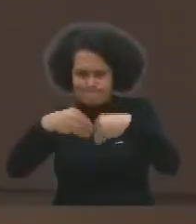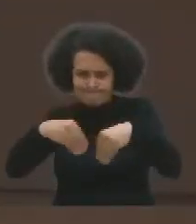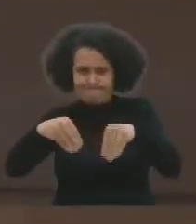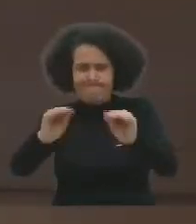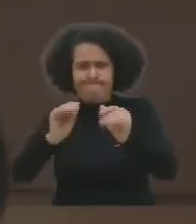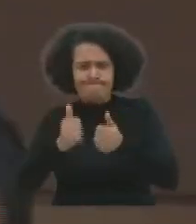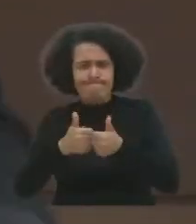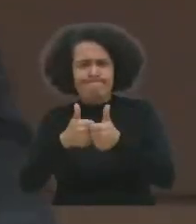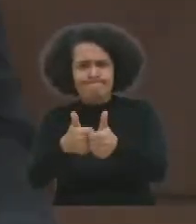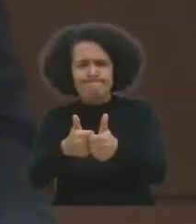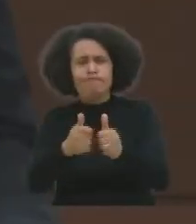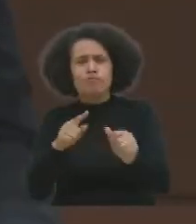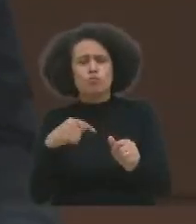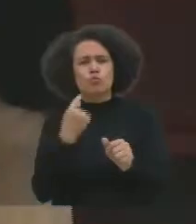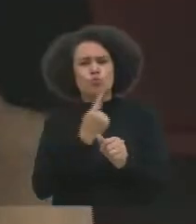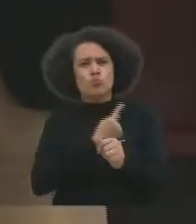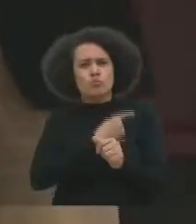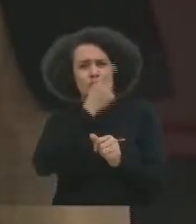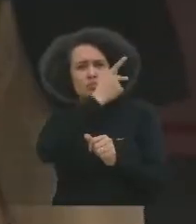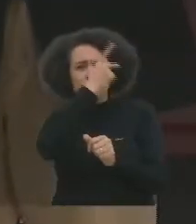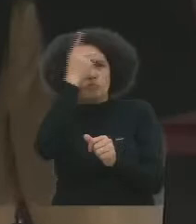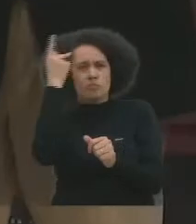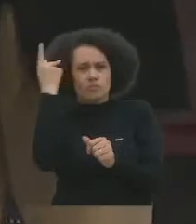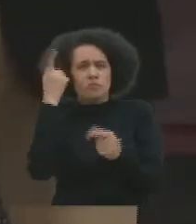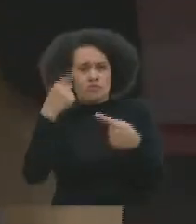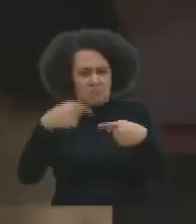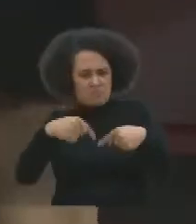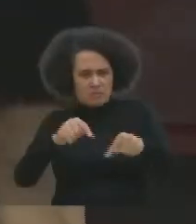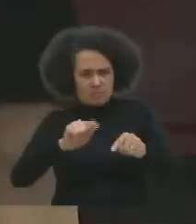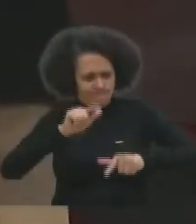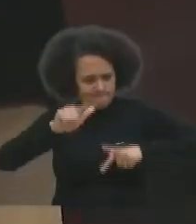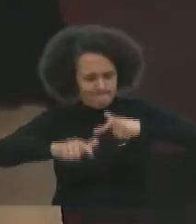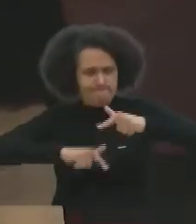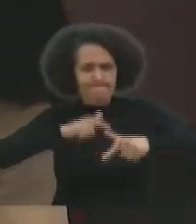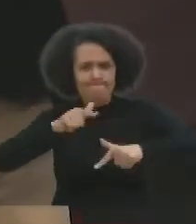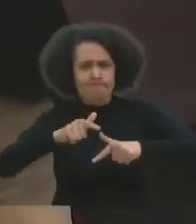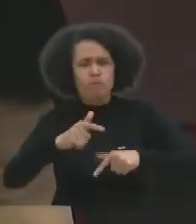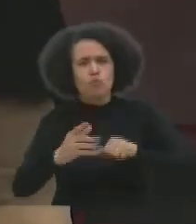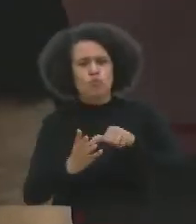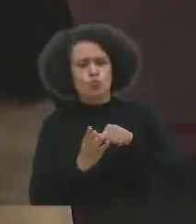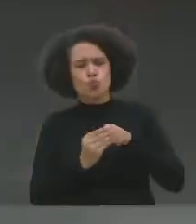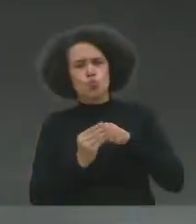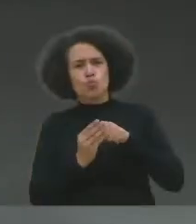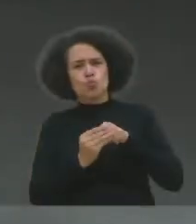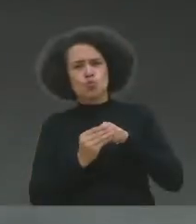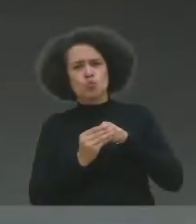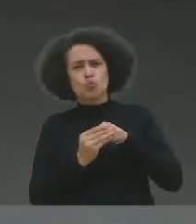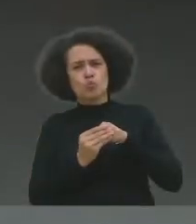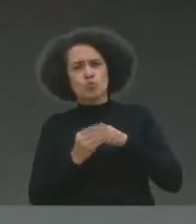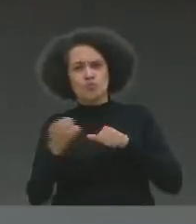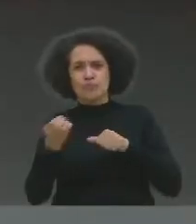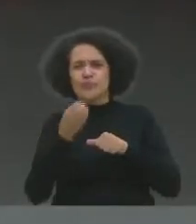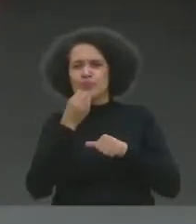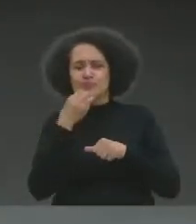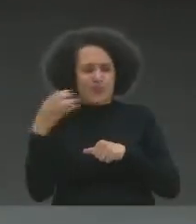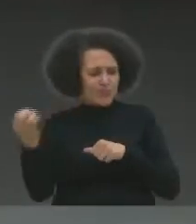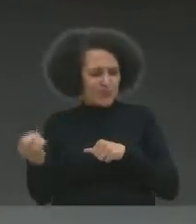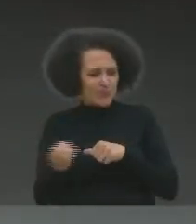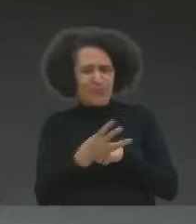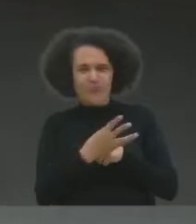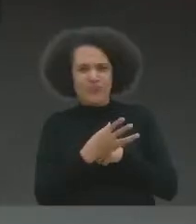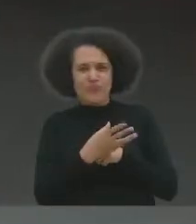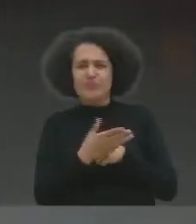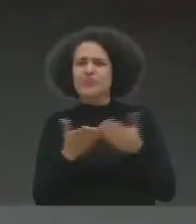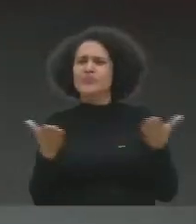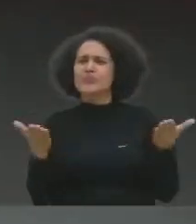the good news. Nós somos pessoas chamadas a ir para a batalha e tornar conhecida a boa nova. And always hold up faith as your